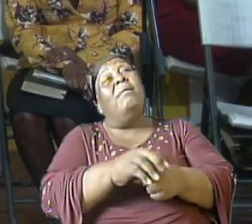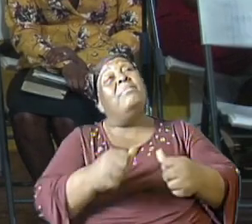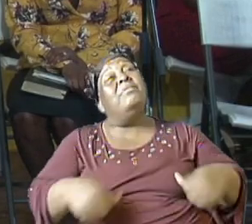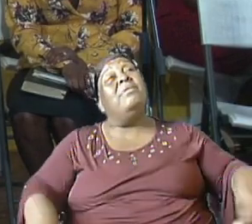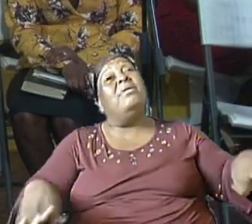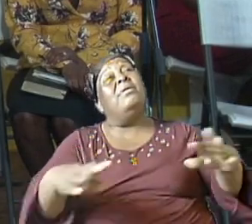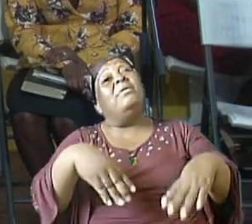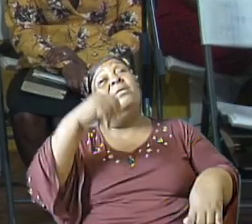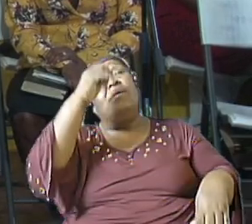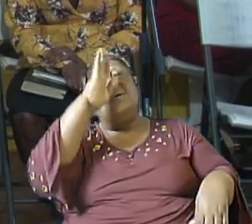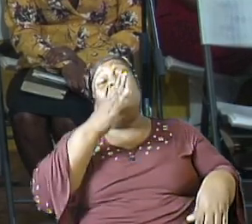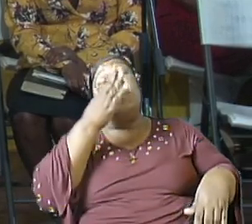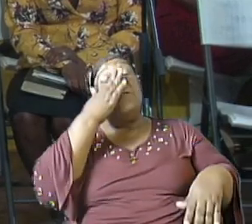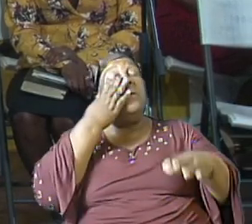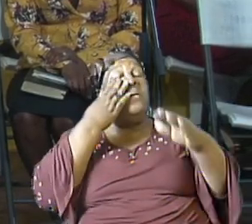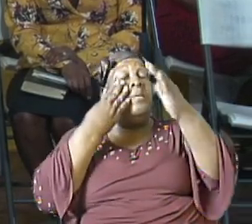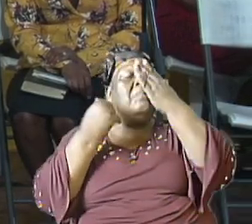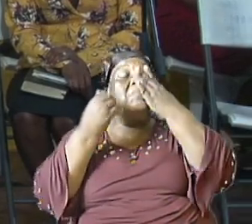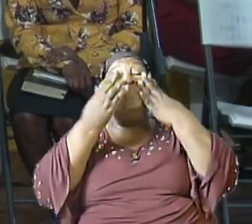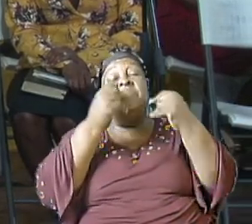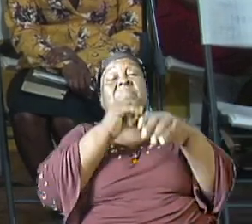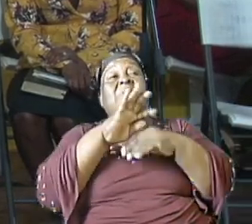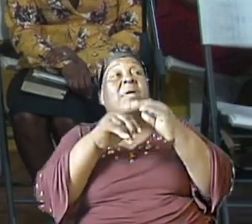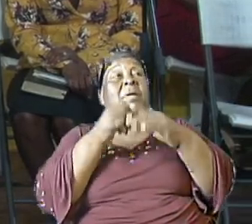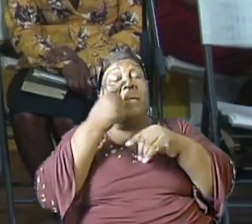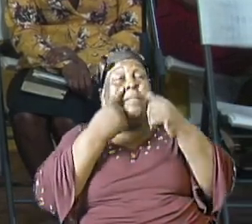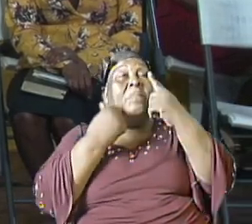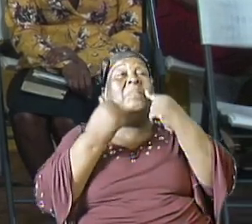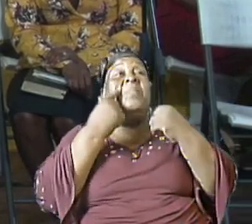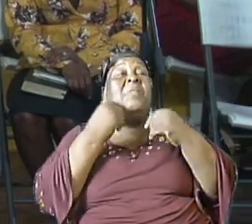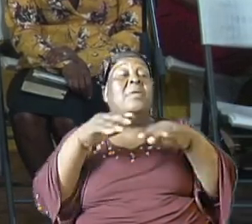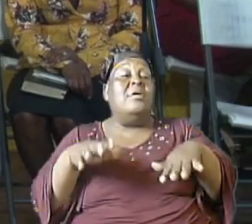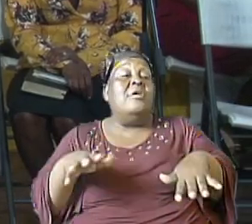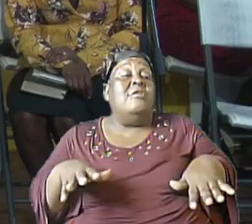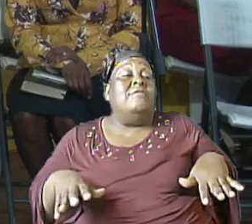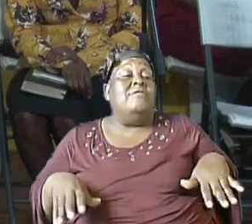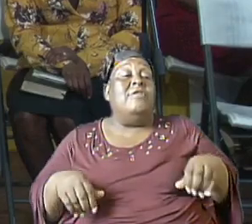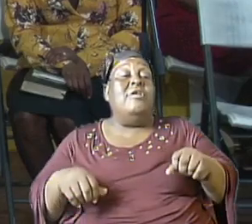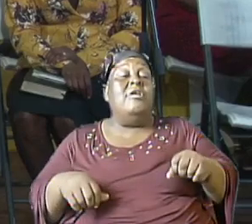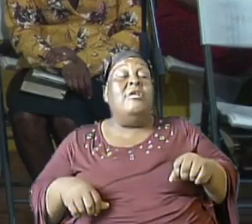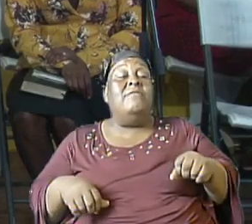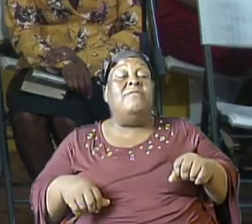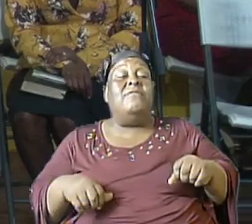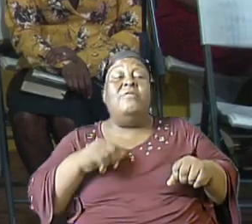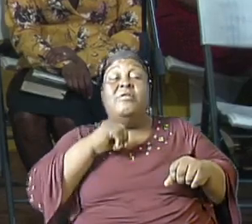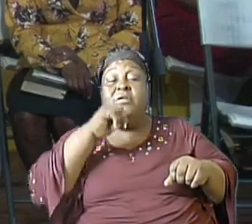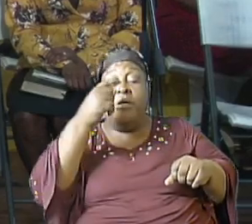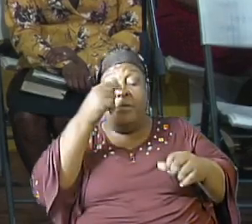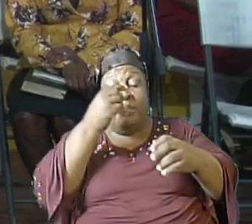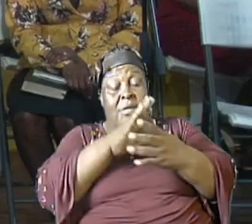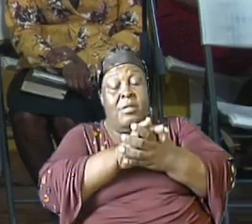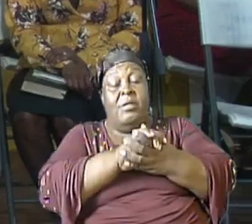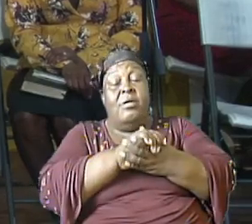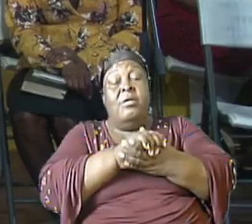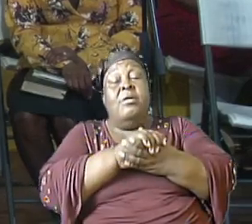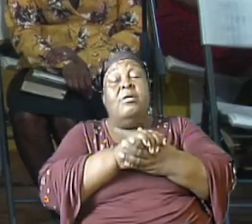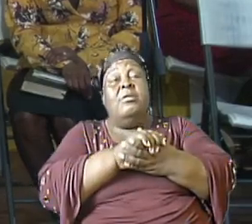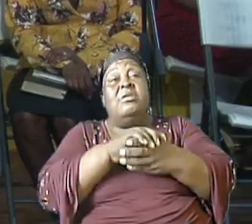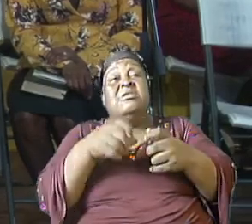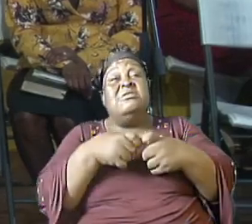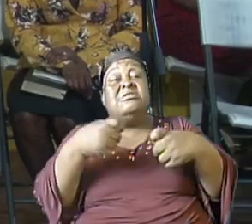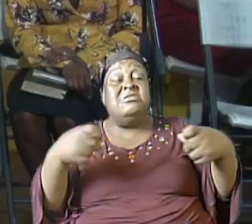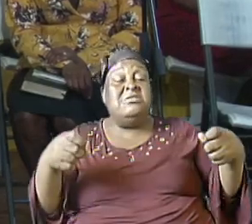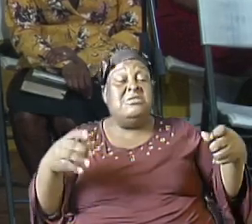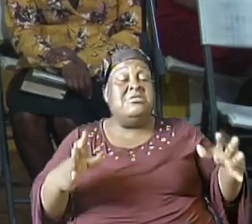wipe away all tears. The fearful, unbelieving, abominable murderers, whoremongers,